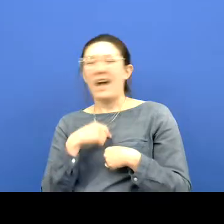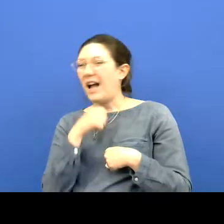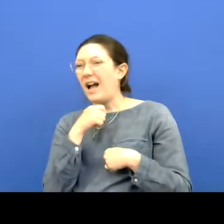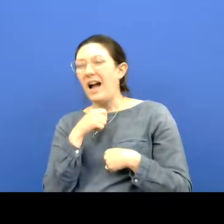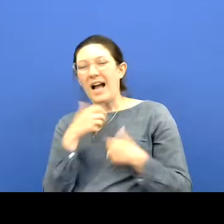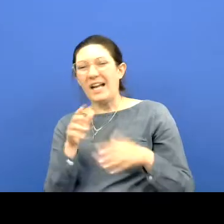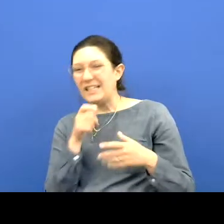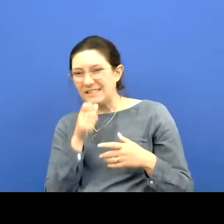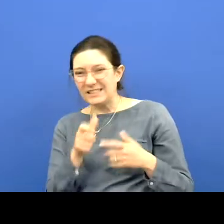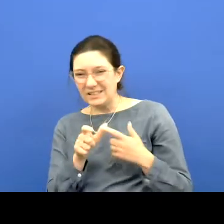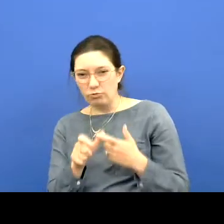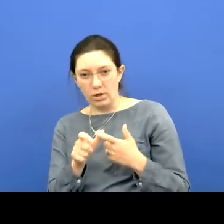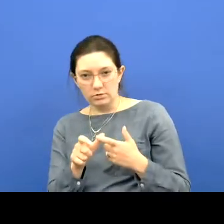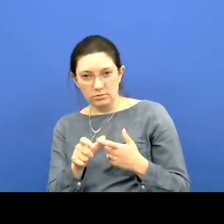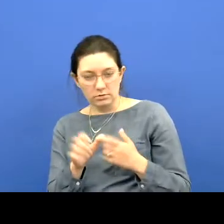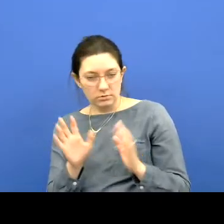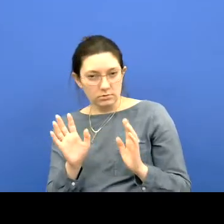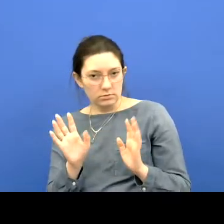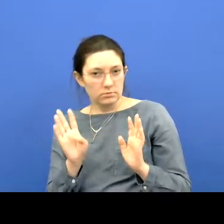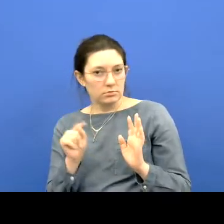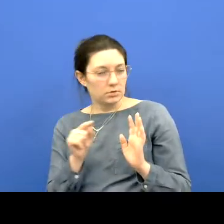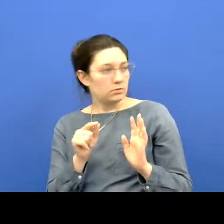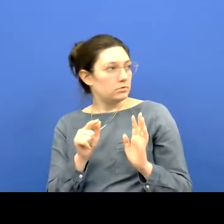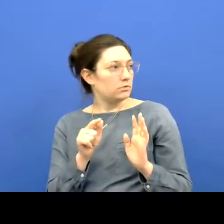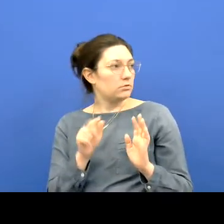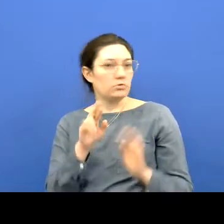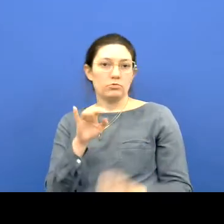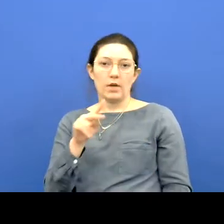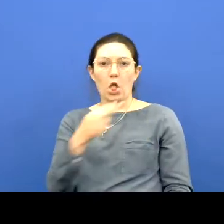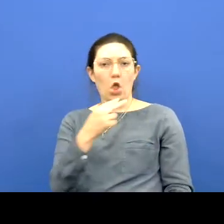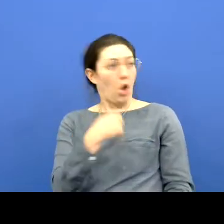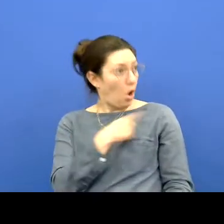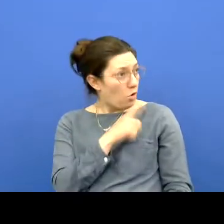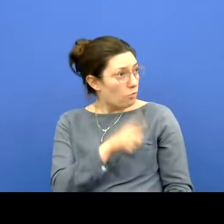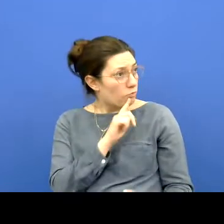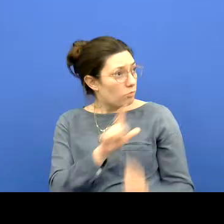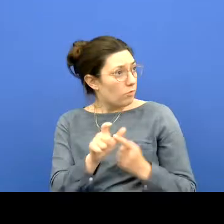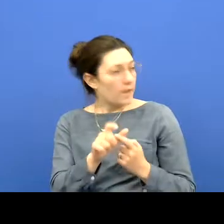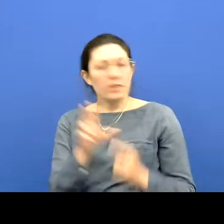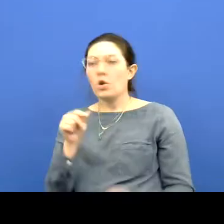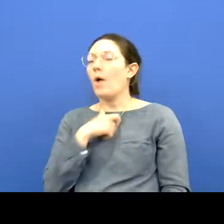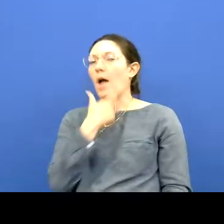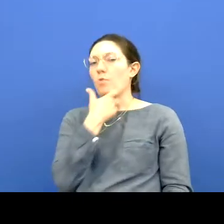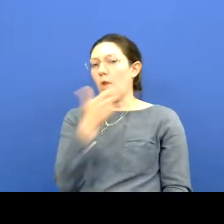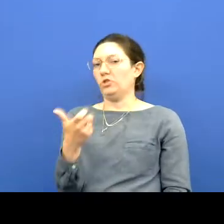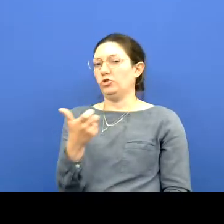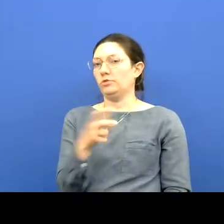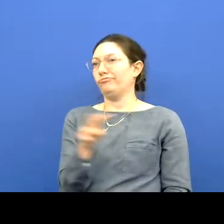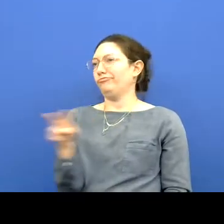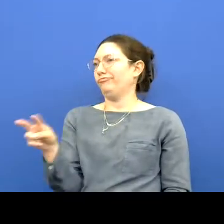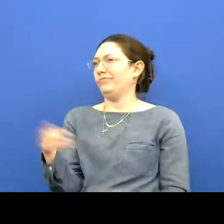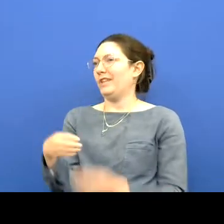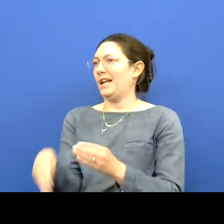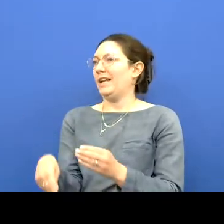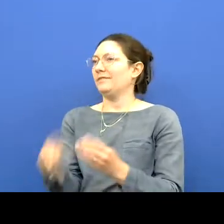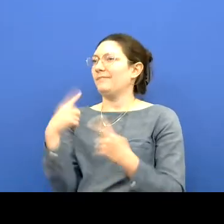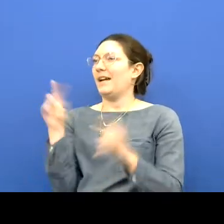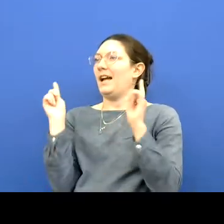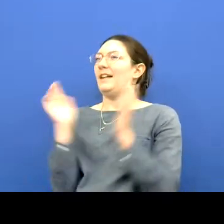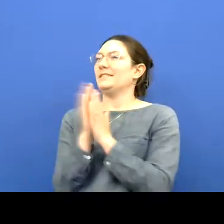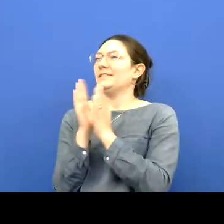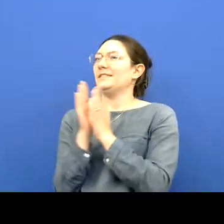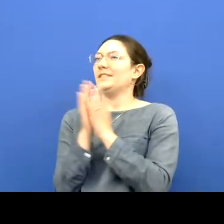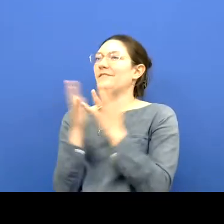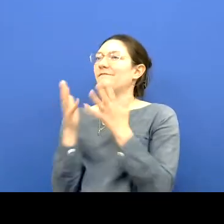run. Rick looks down at me like, really? No, I watched the entrance, but yeah,